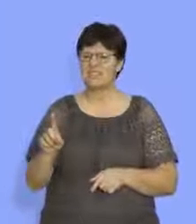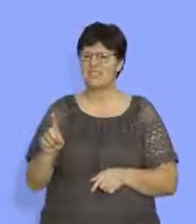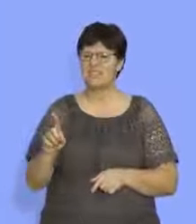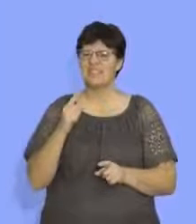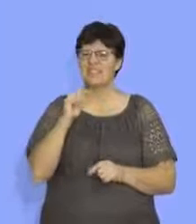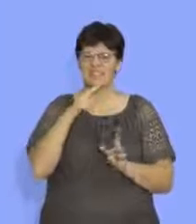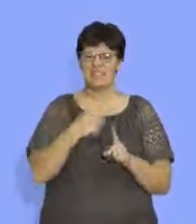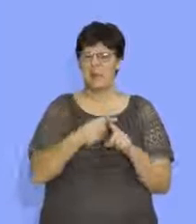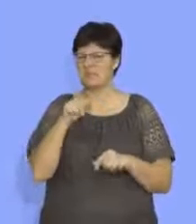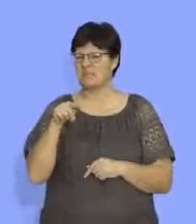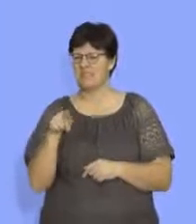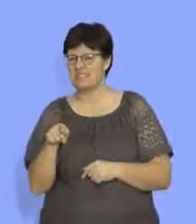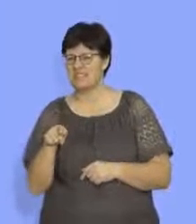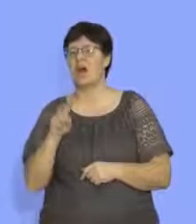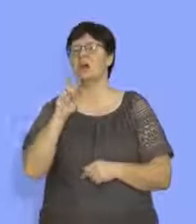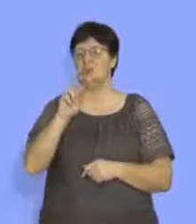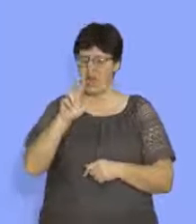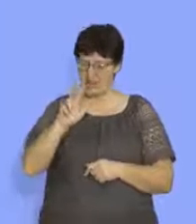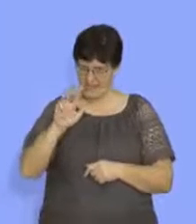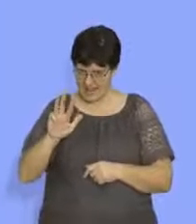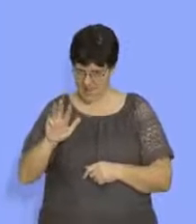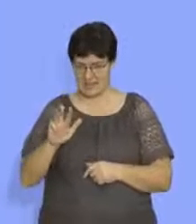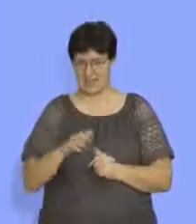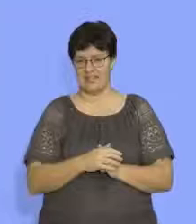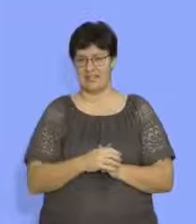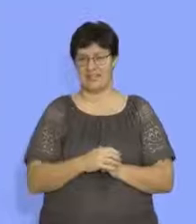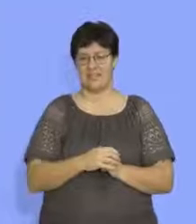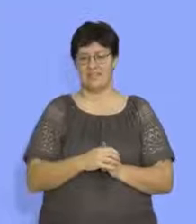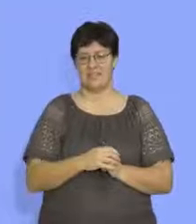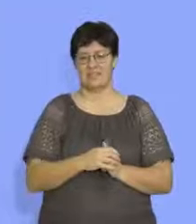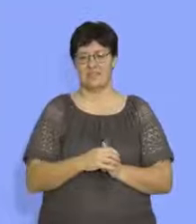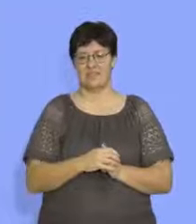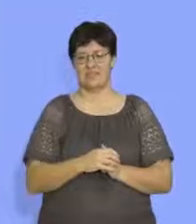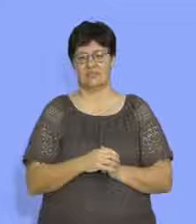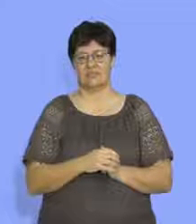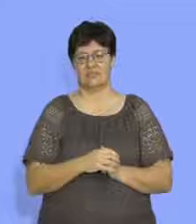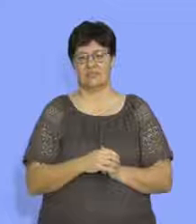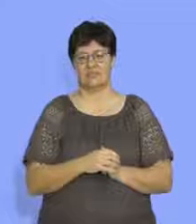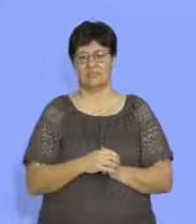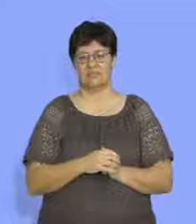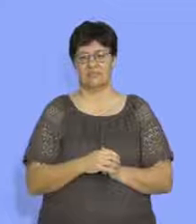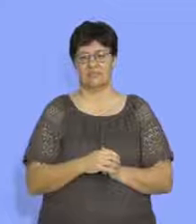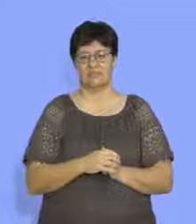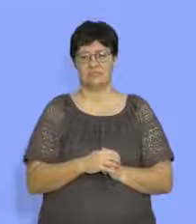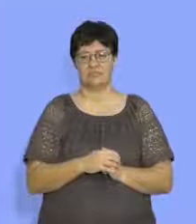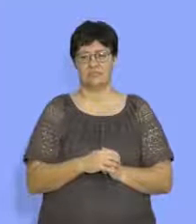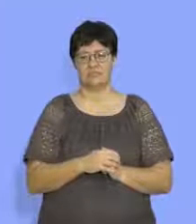was. Multiplied by 17 was 289. So this was 289